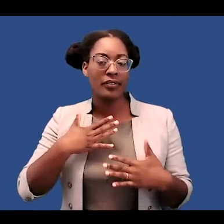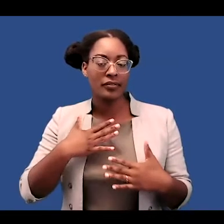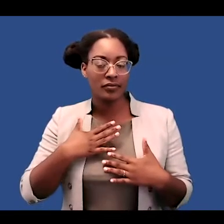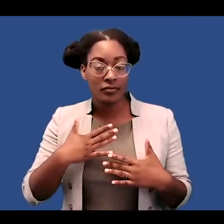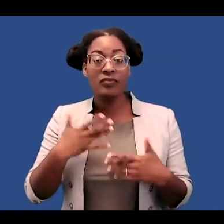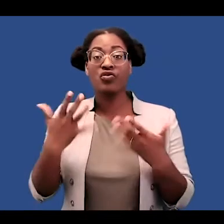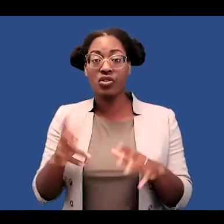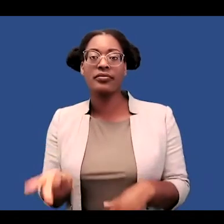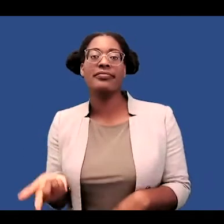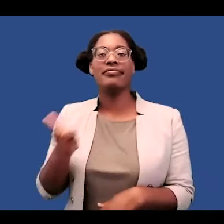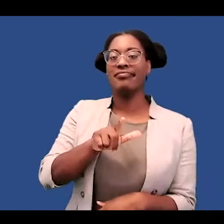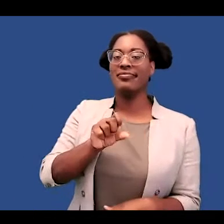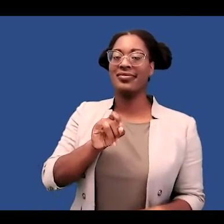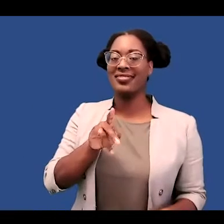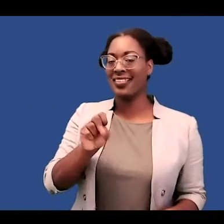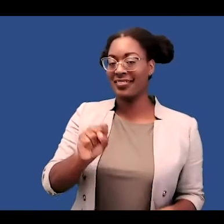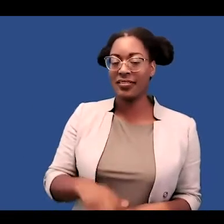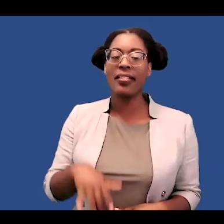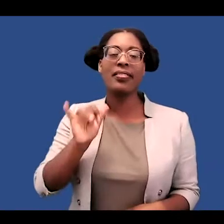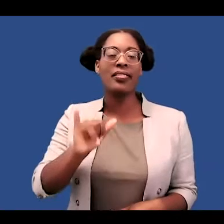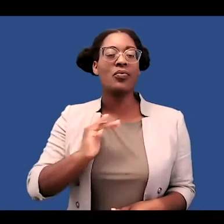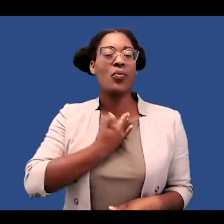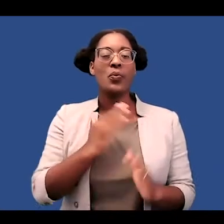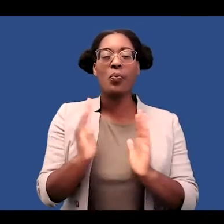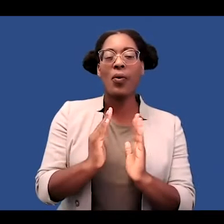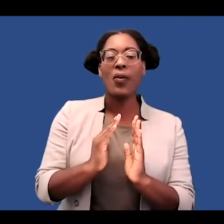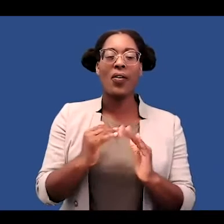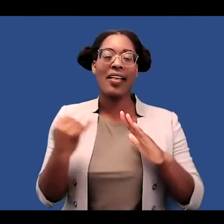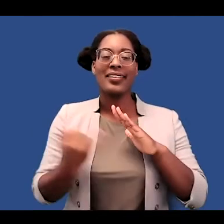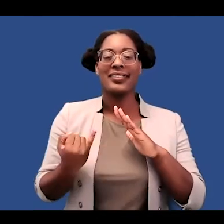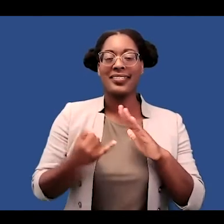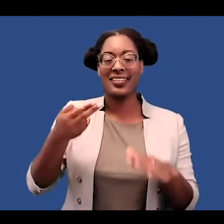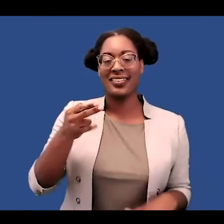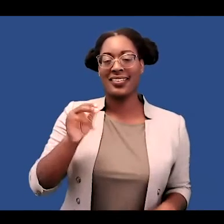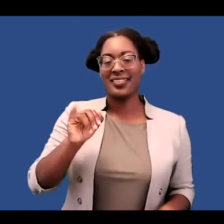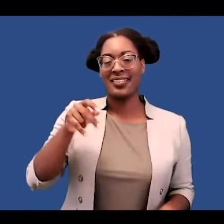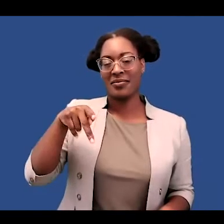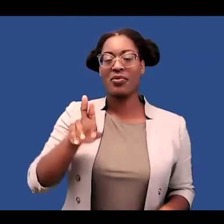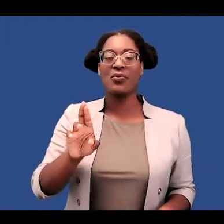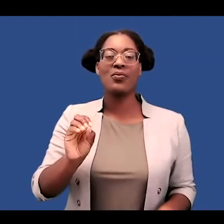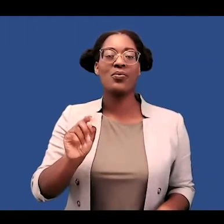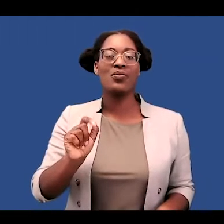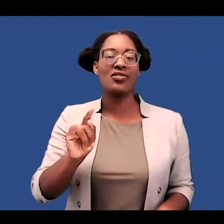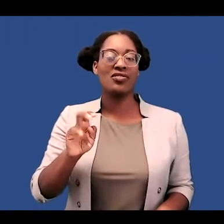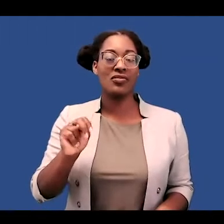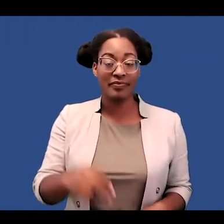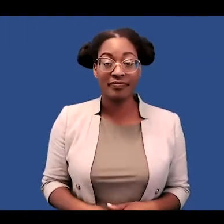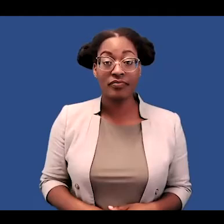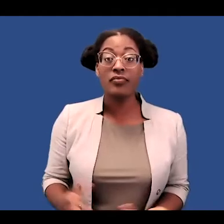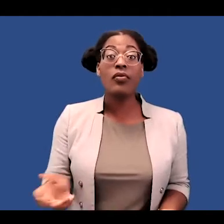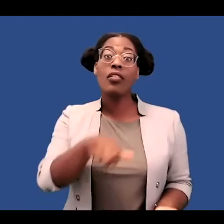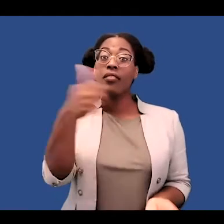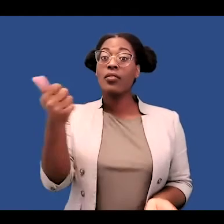to 6 breaths. This is your smaller, isolated hip rotation. Another warm-up exercise